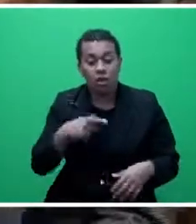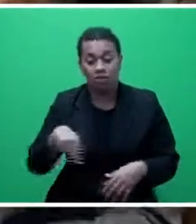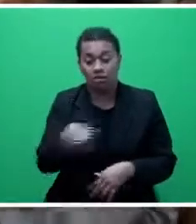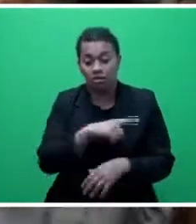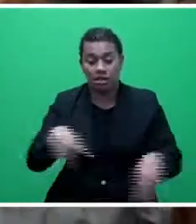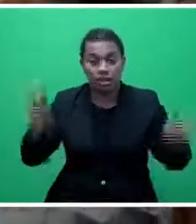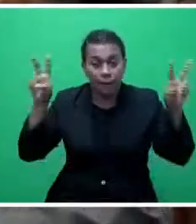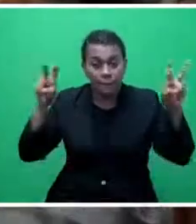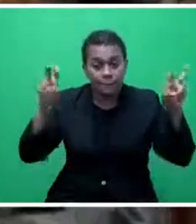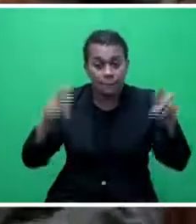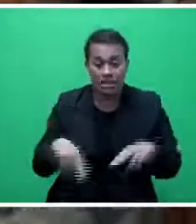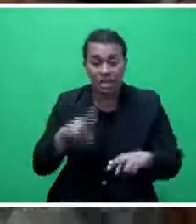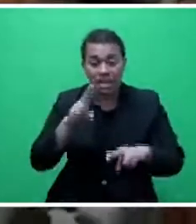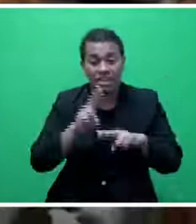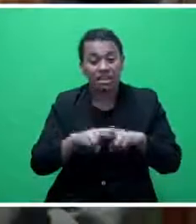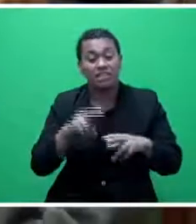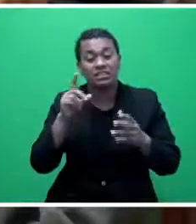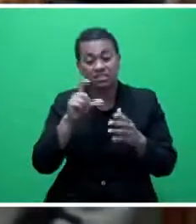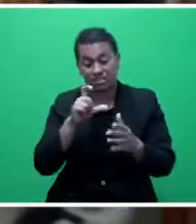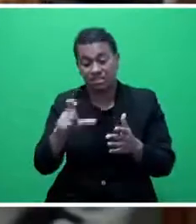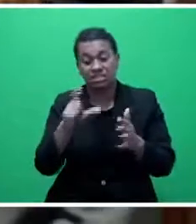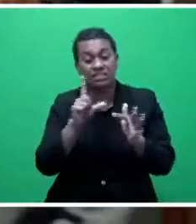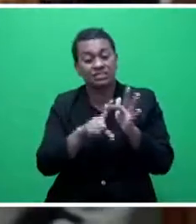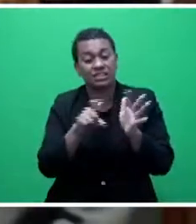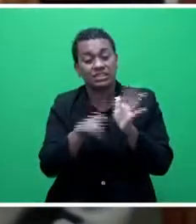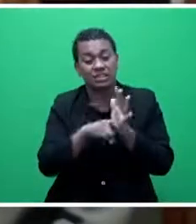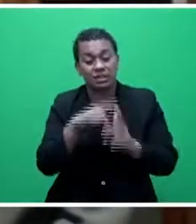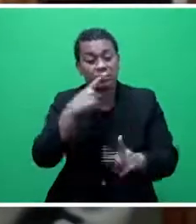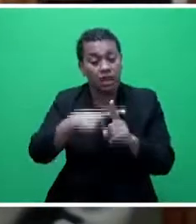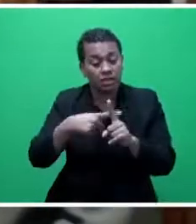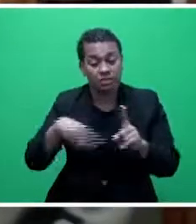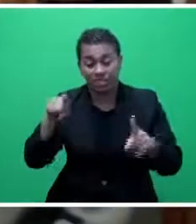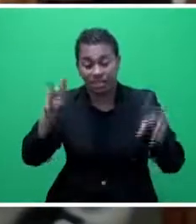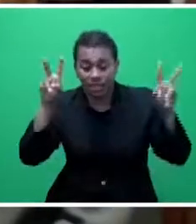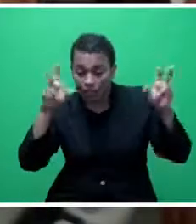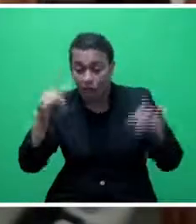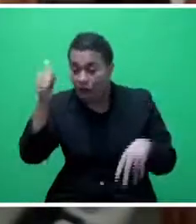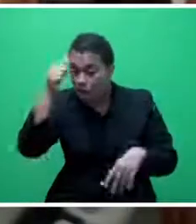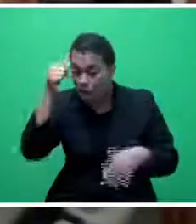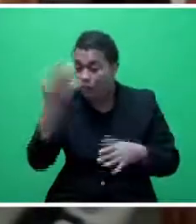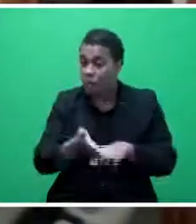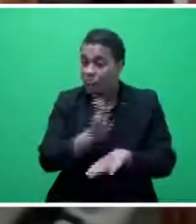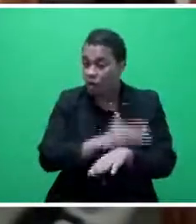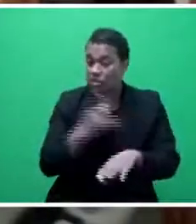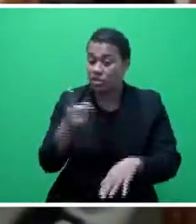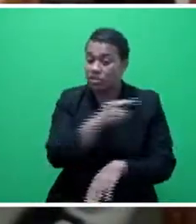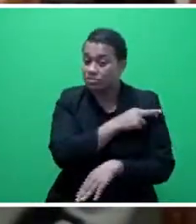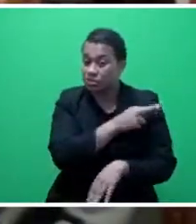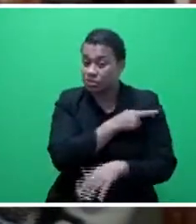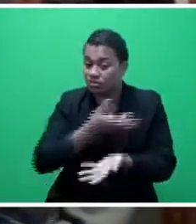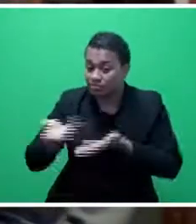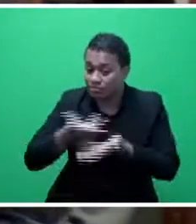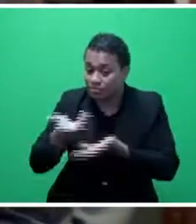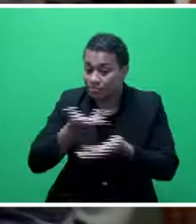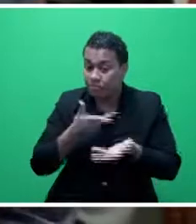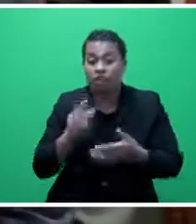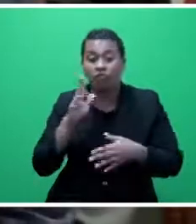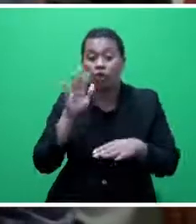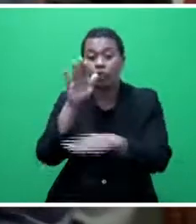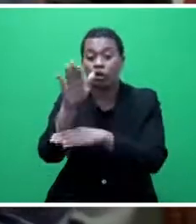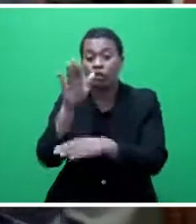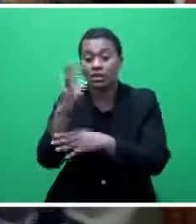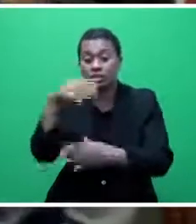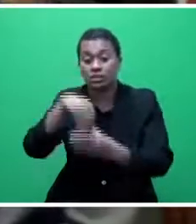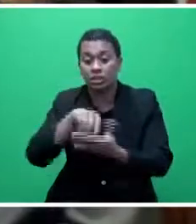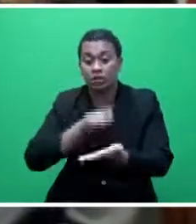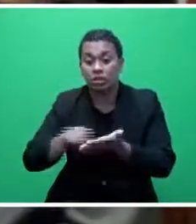Speaker, sir, the whole Speaker, I know you did the consultancy on liberalization, trade liberalization for the Forum Secretariat. But Mr. Speaker,